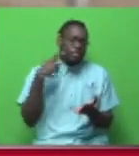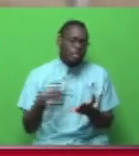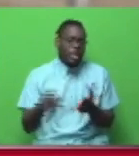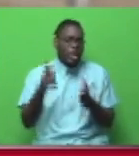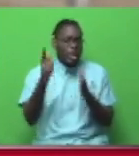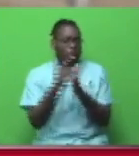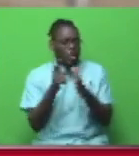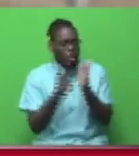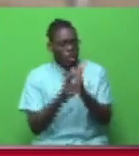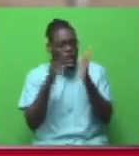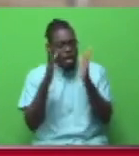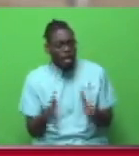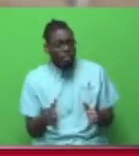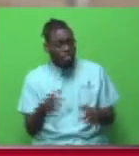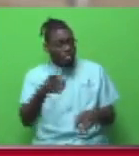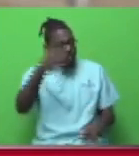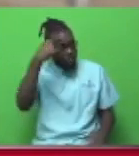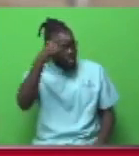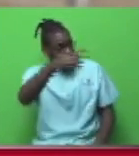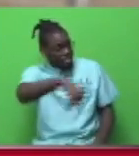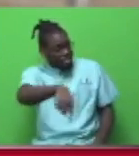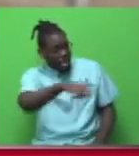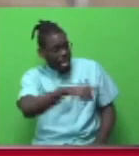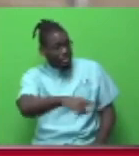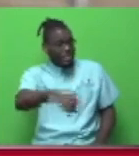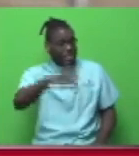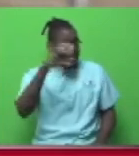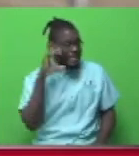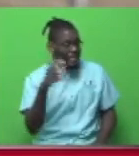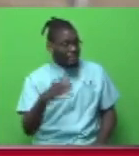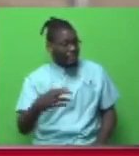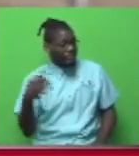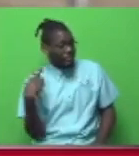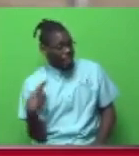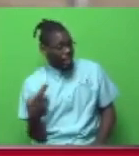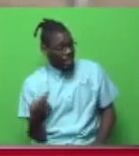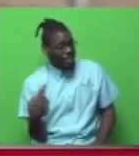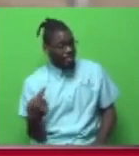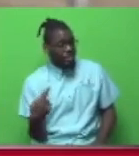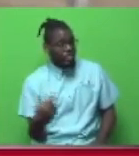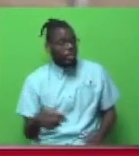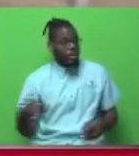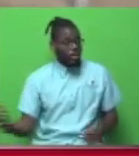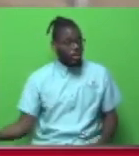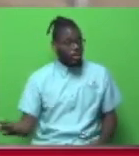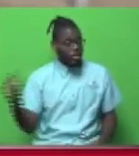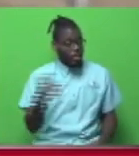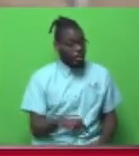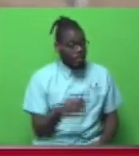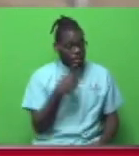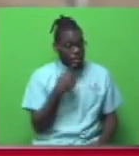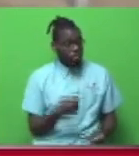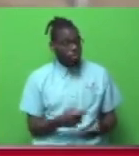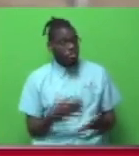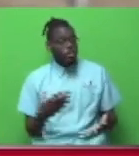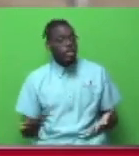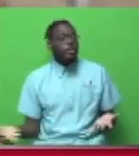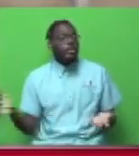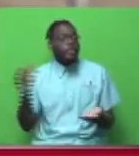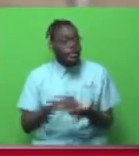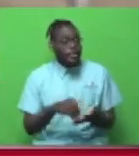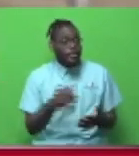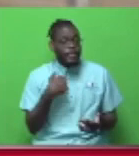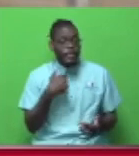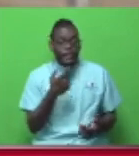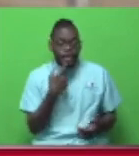was accrued during the UNC tenure in office. So again, Mr. Vice President, I was not surprised. I wasn't